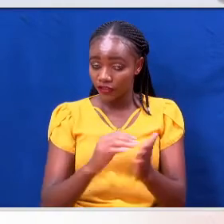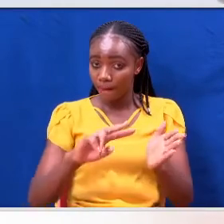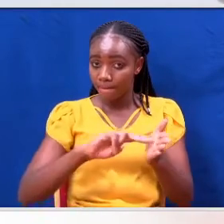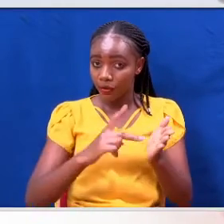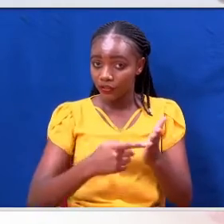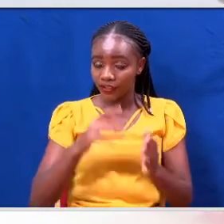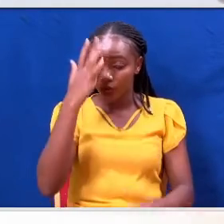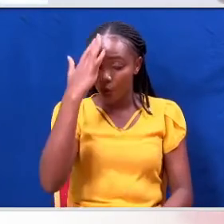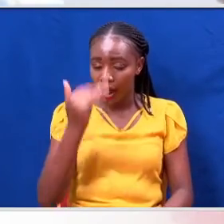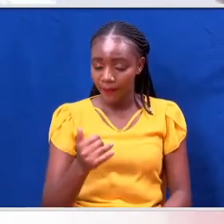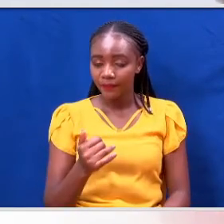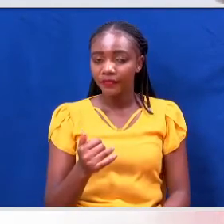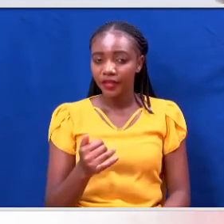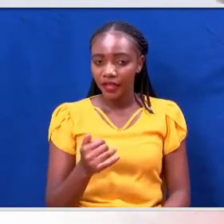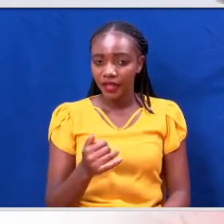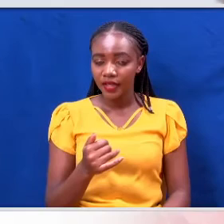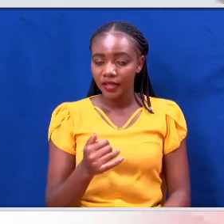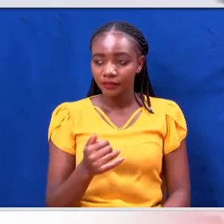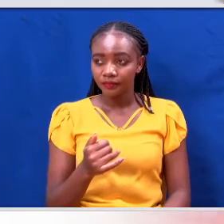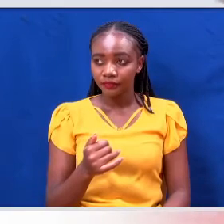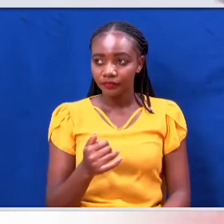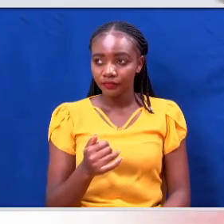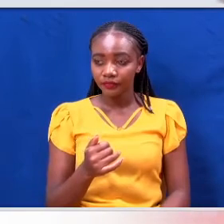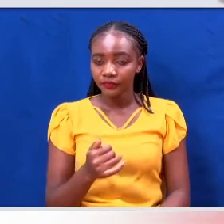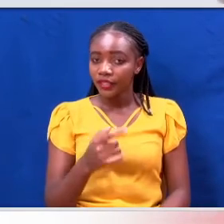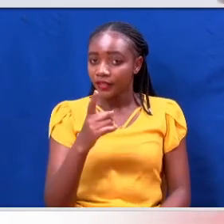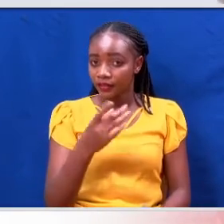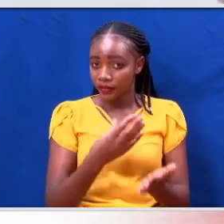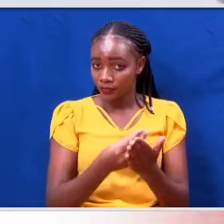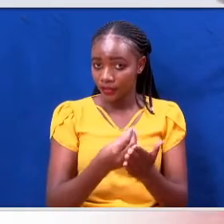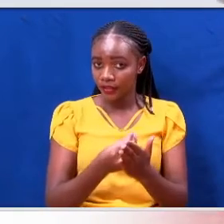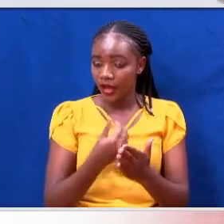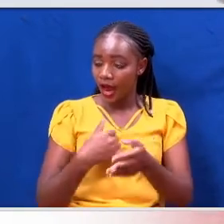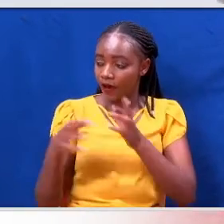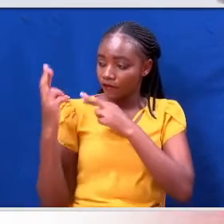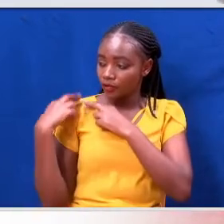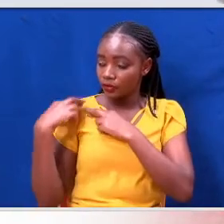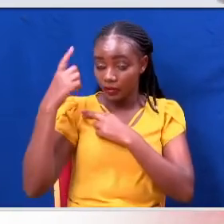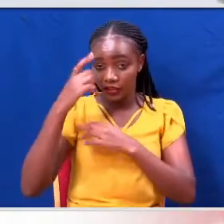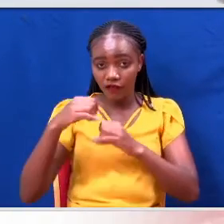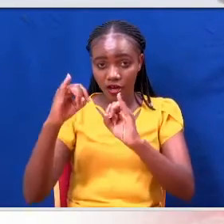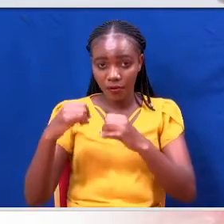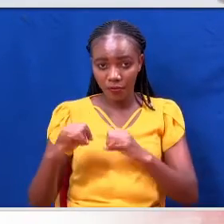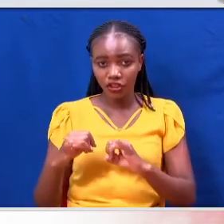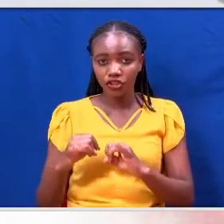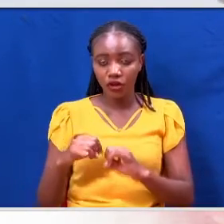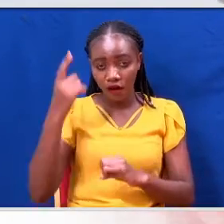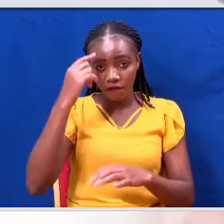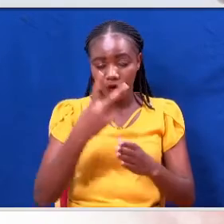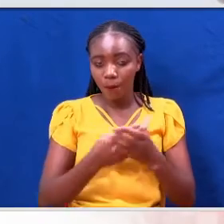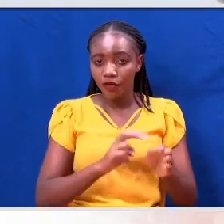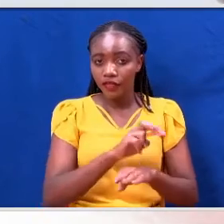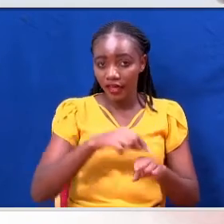because the equalization fund places responsibility on implementation on both the national government and